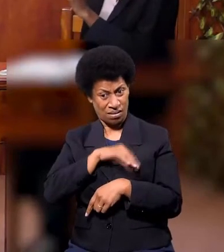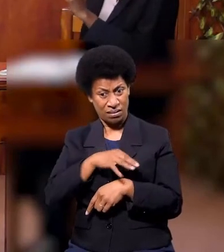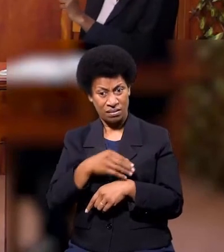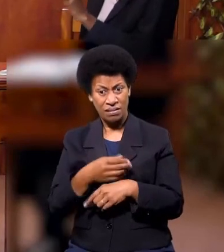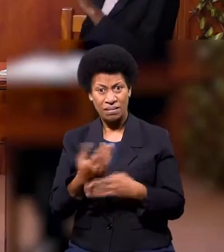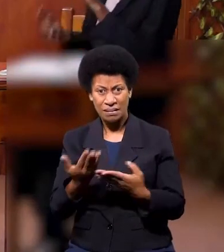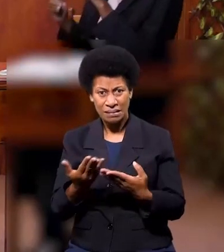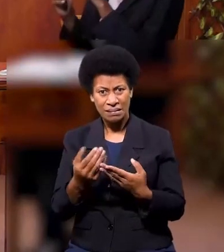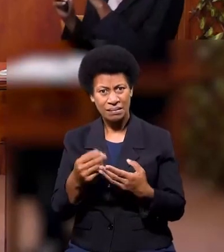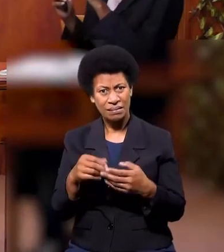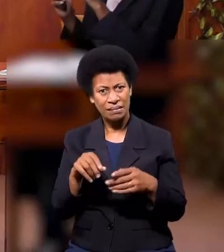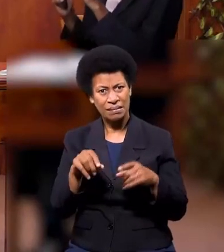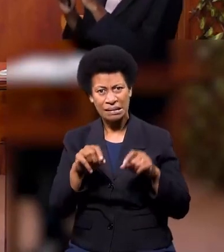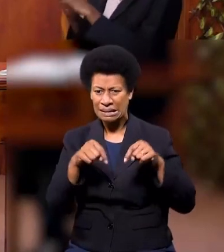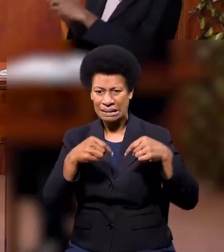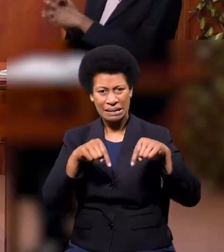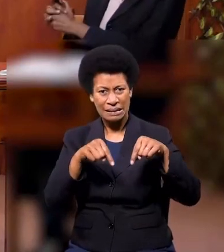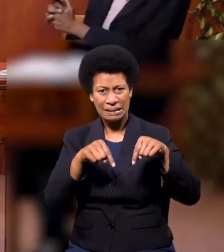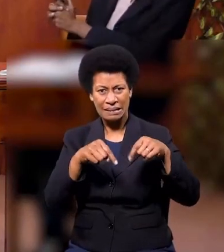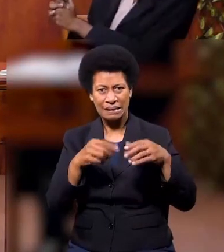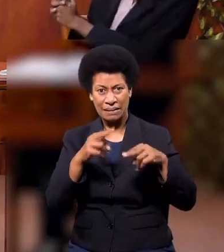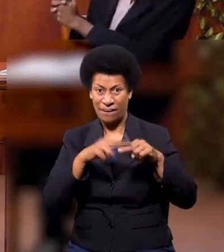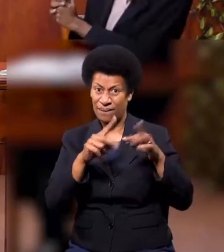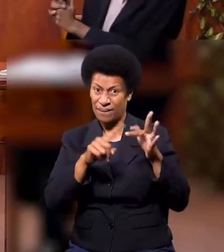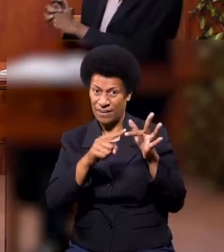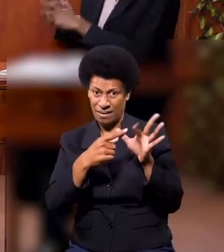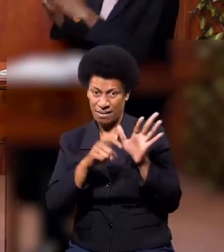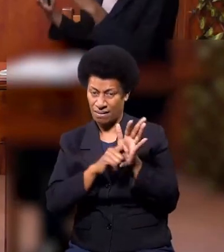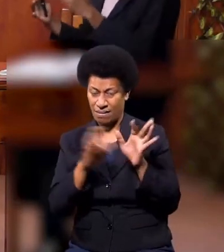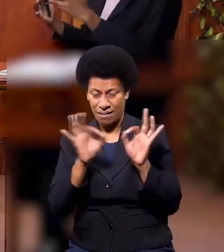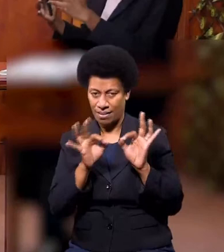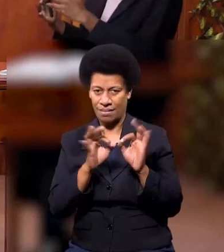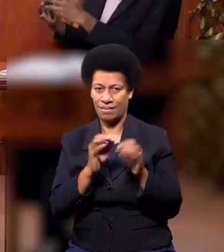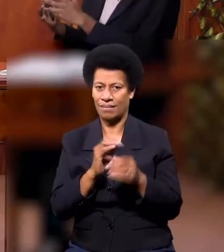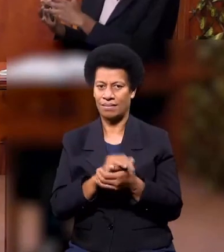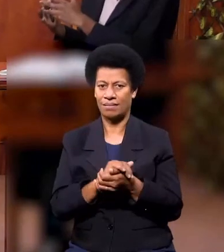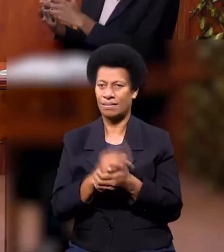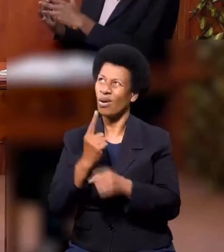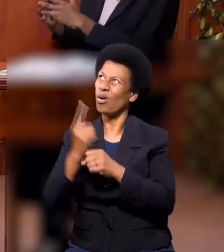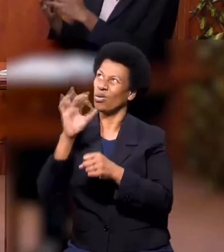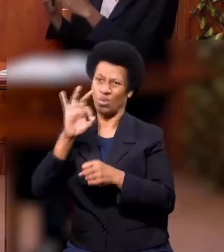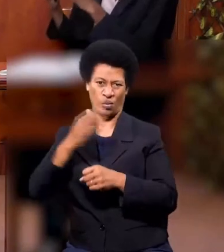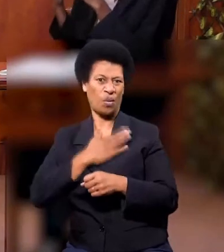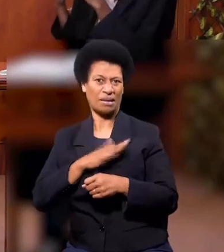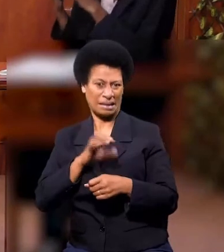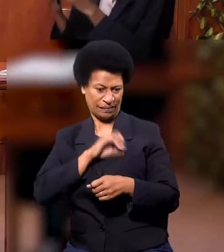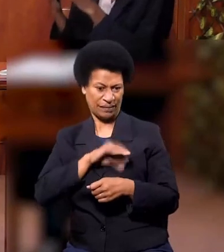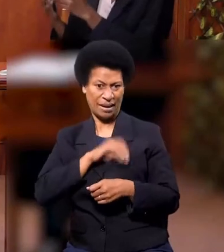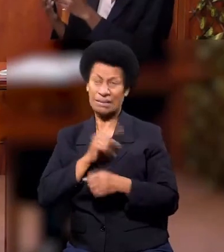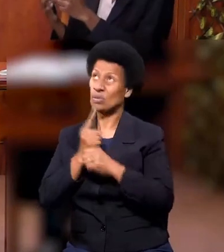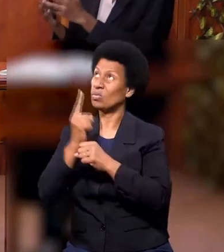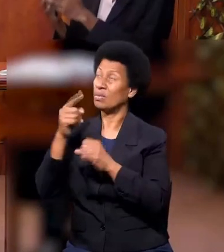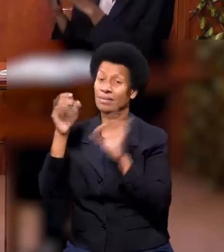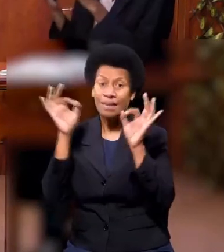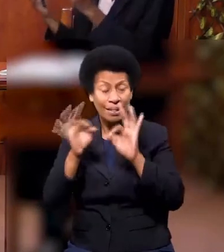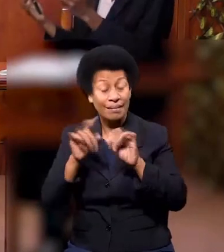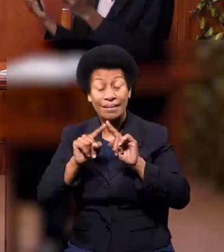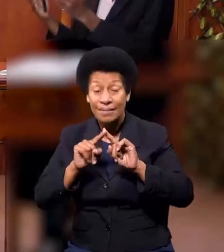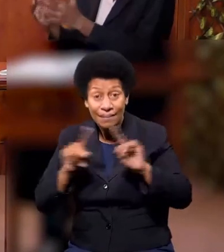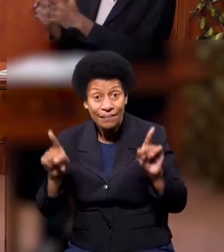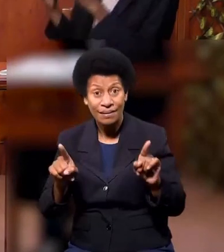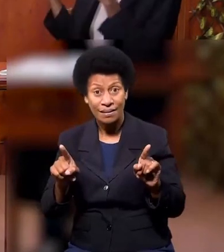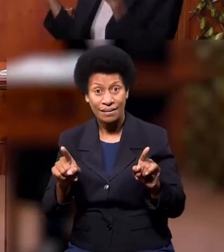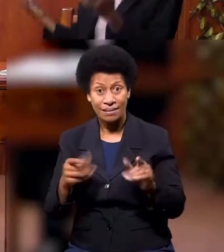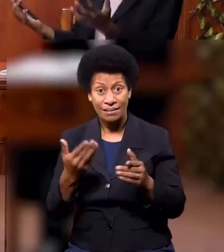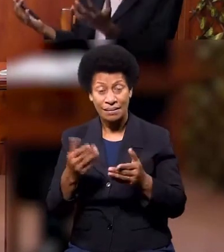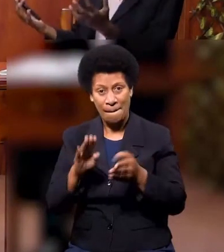afraid. This is not according to me. Not according. Okay. And when we read the Bible, we find that when God says fear God, it's a different